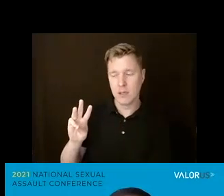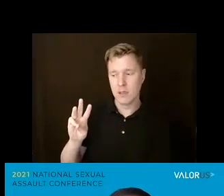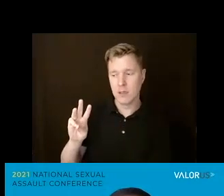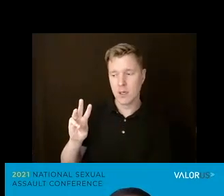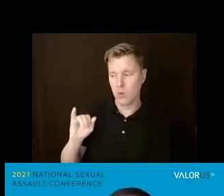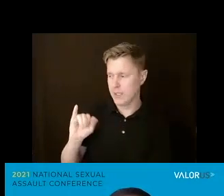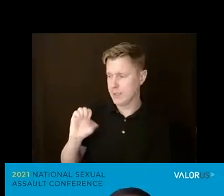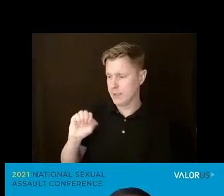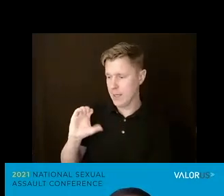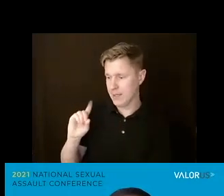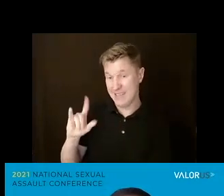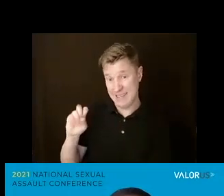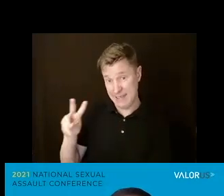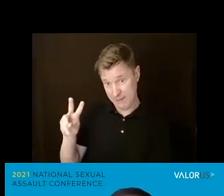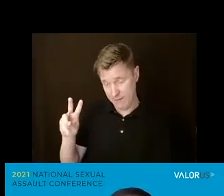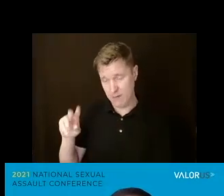Against Domestic Violence.